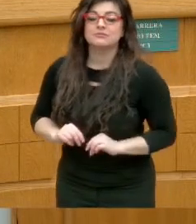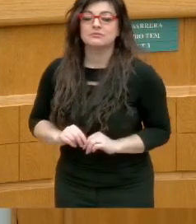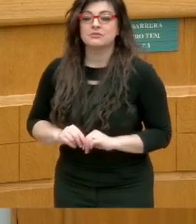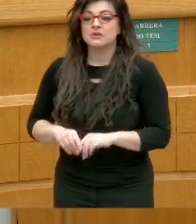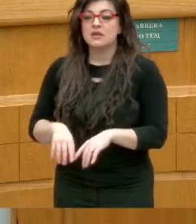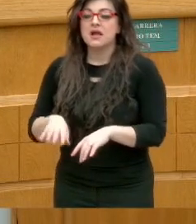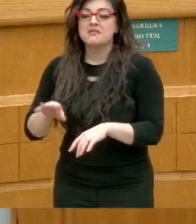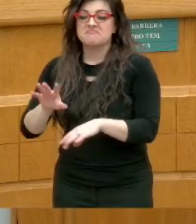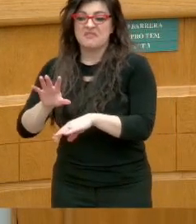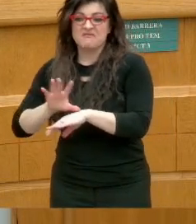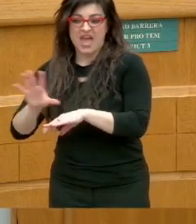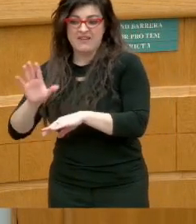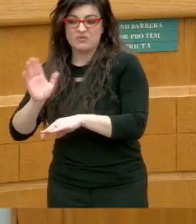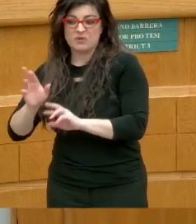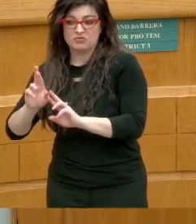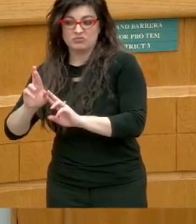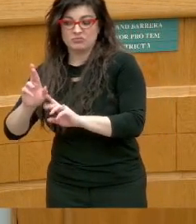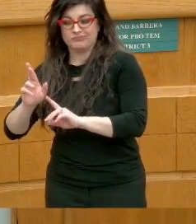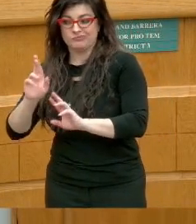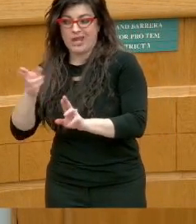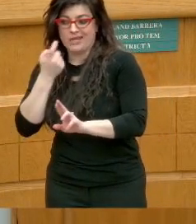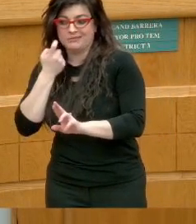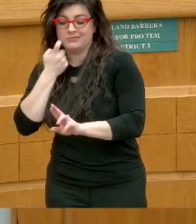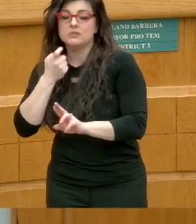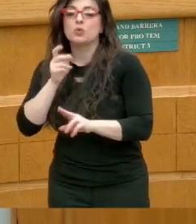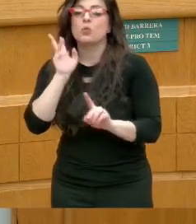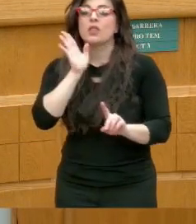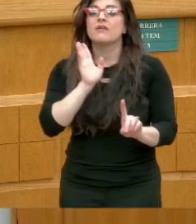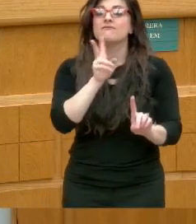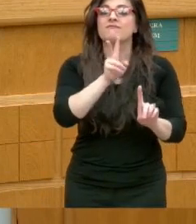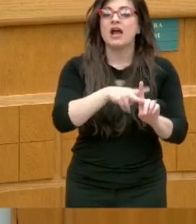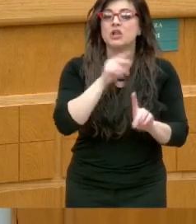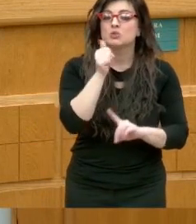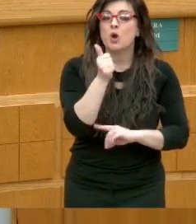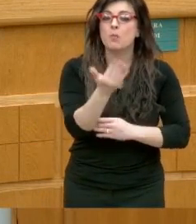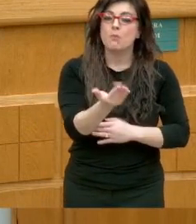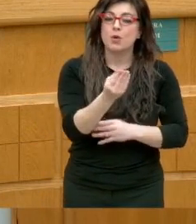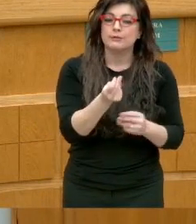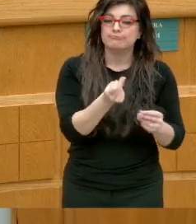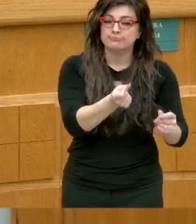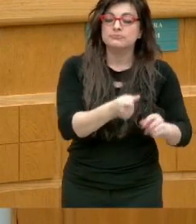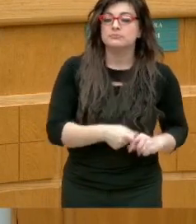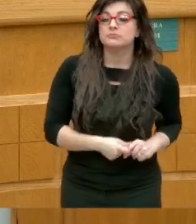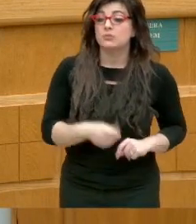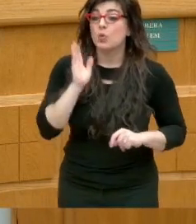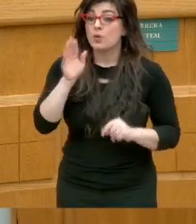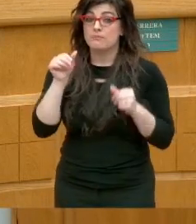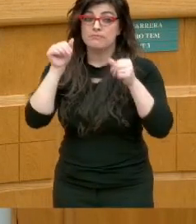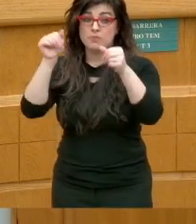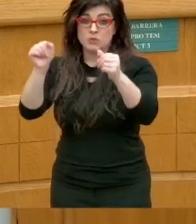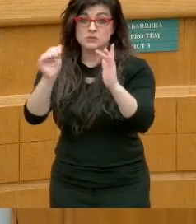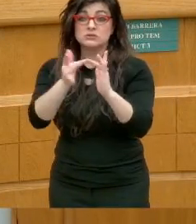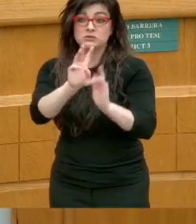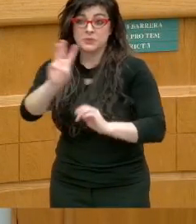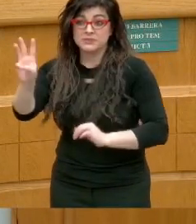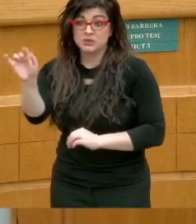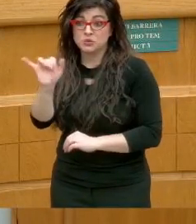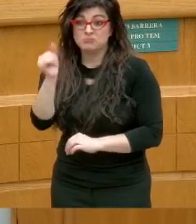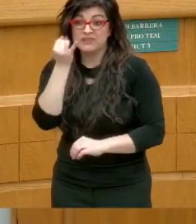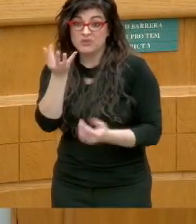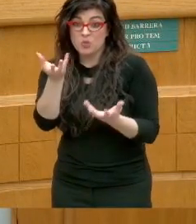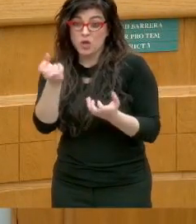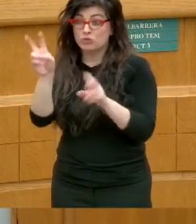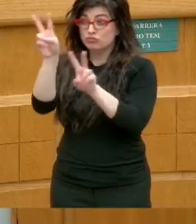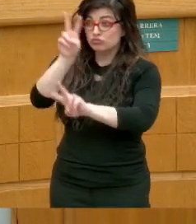clerk in the morning, and it will actually get posted on the website in case anybody wants to take a look at it. And it will not take